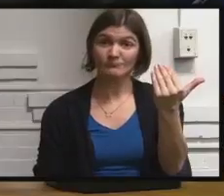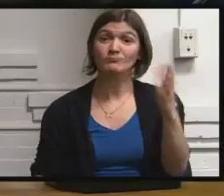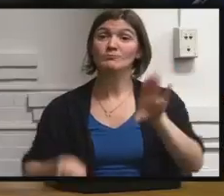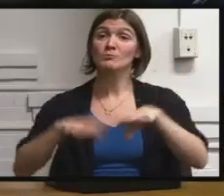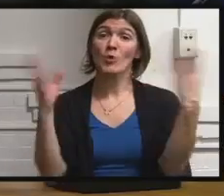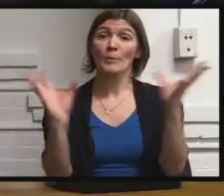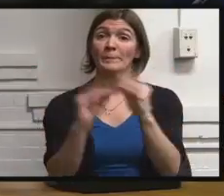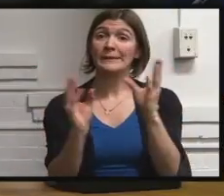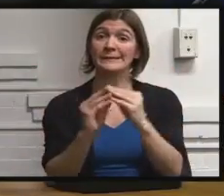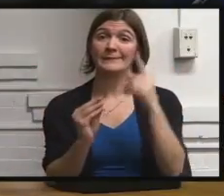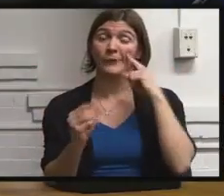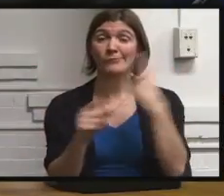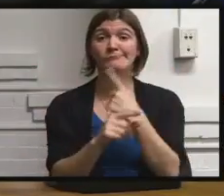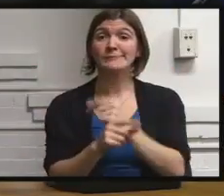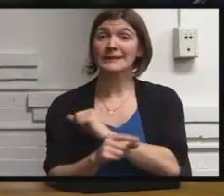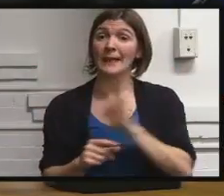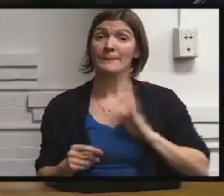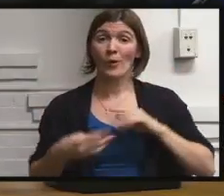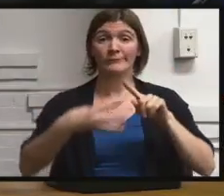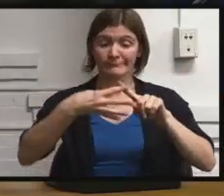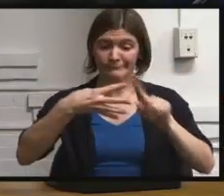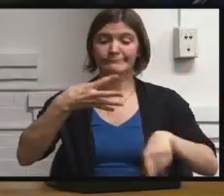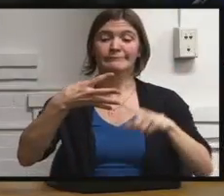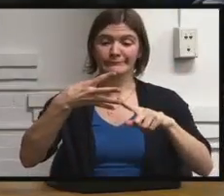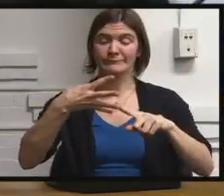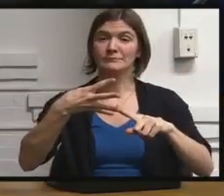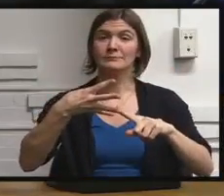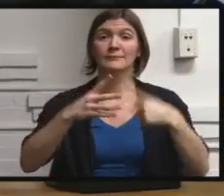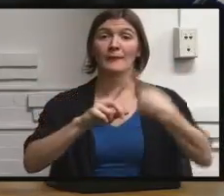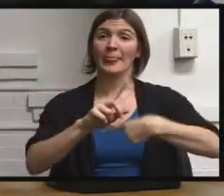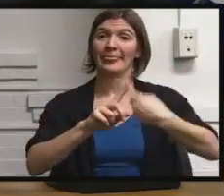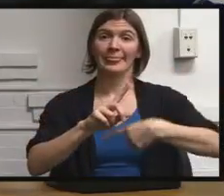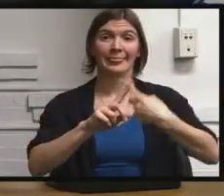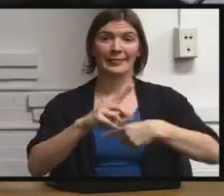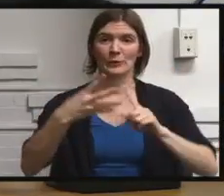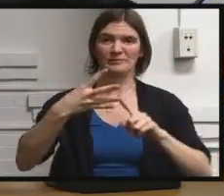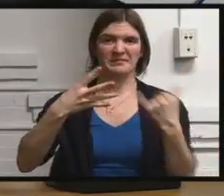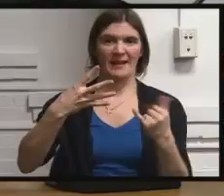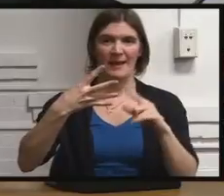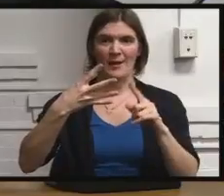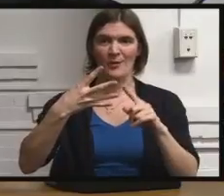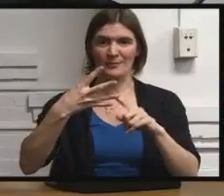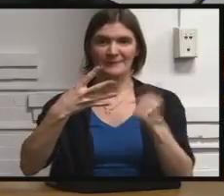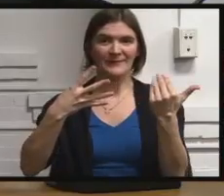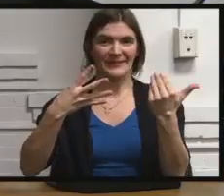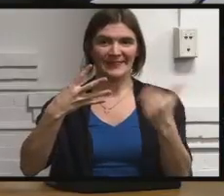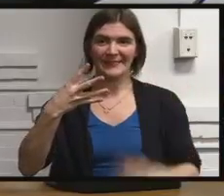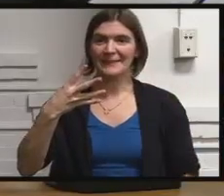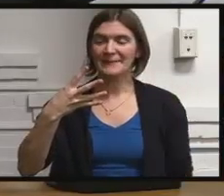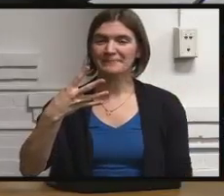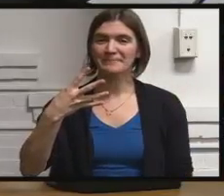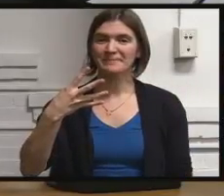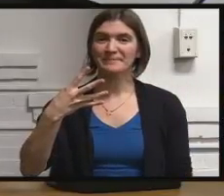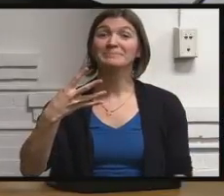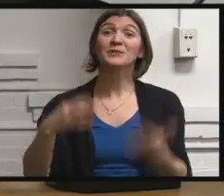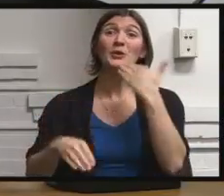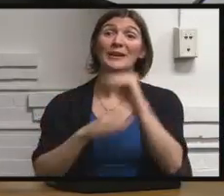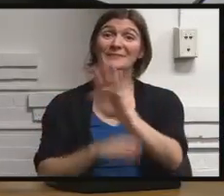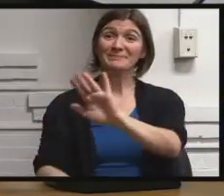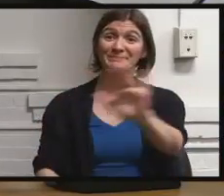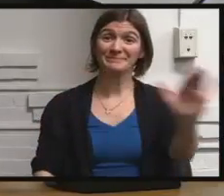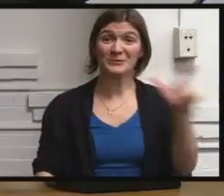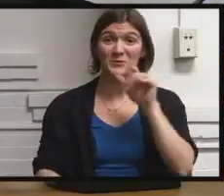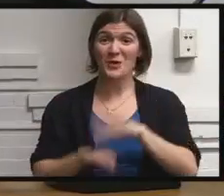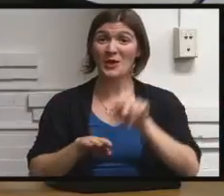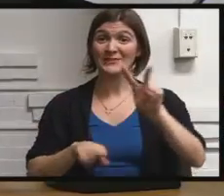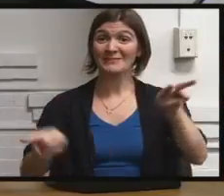for our second regularly scheduled December meeting of the Brattleboro Select Board. Good evening to everybody